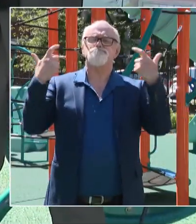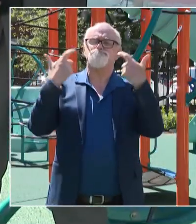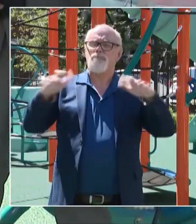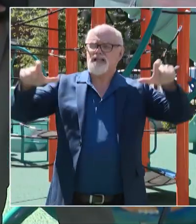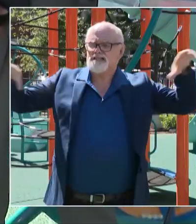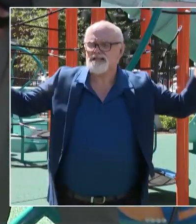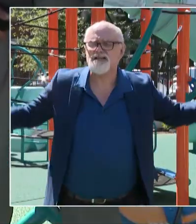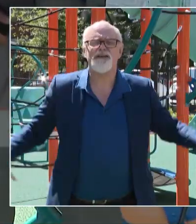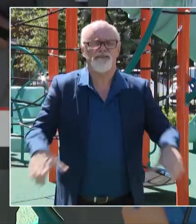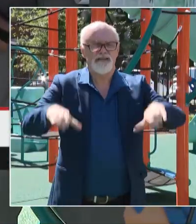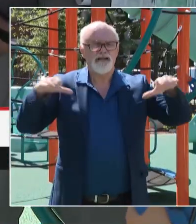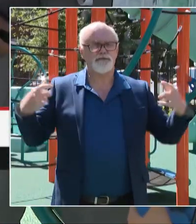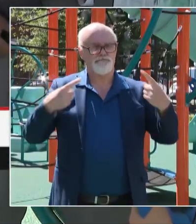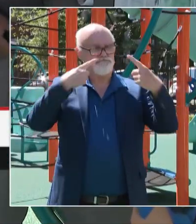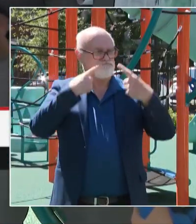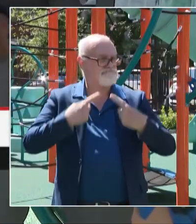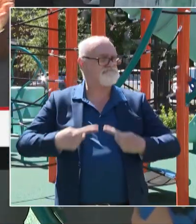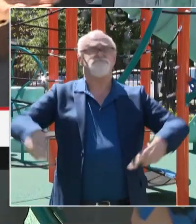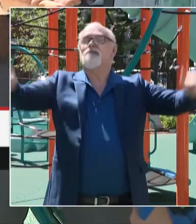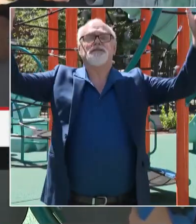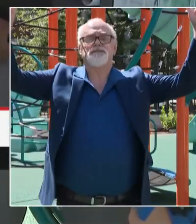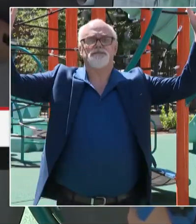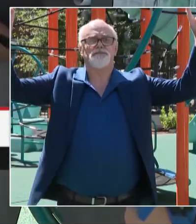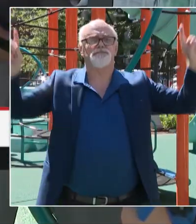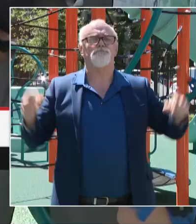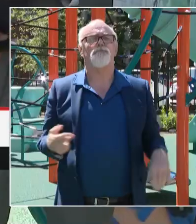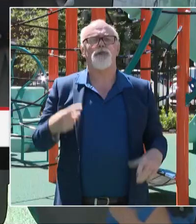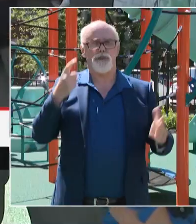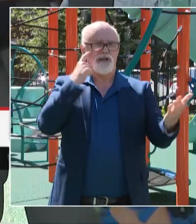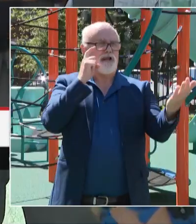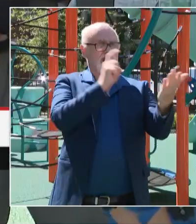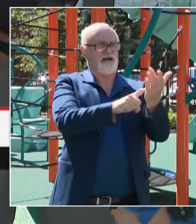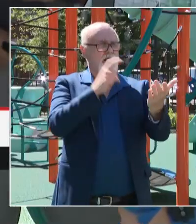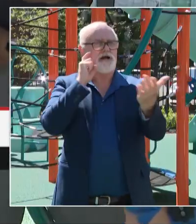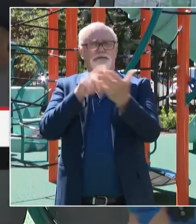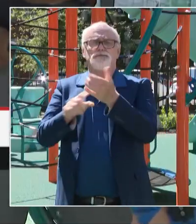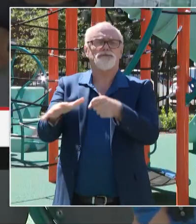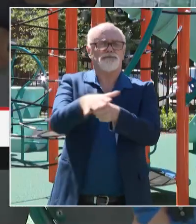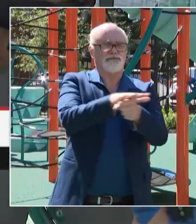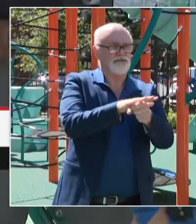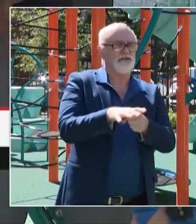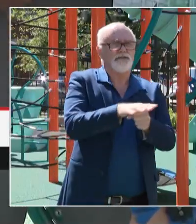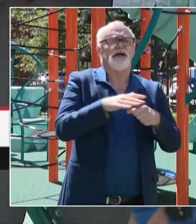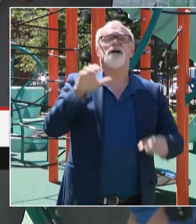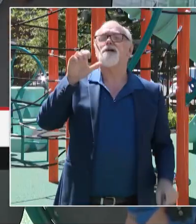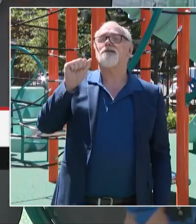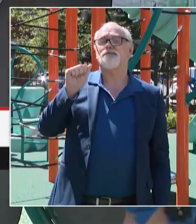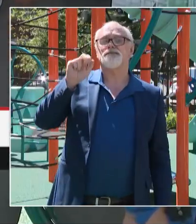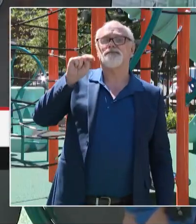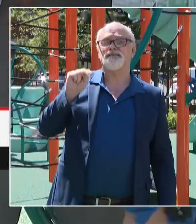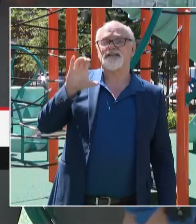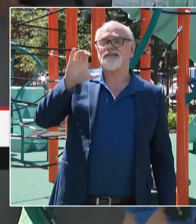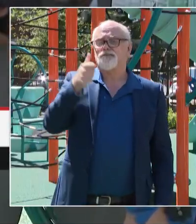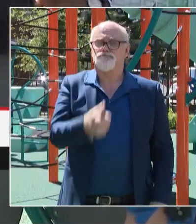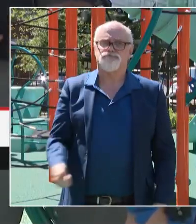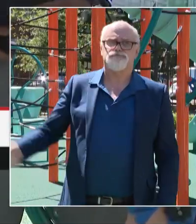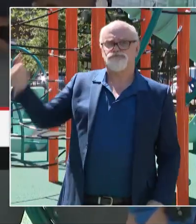to acknowledge our ANC for the area, Howard Bollicky. Thank you, Commissioner. Let's give the Commissioner a round of applause.